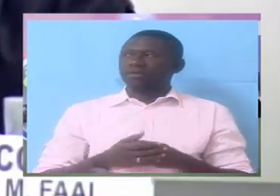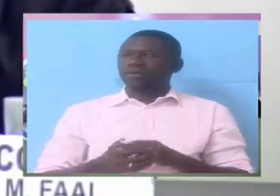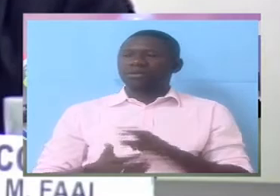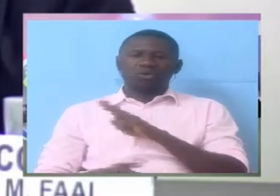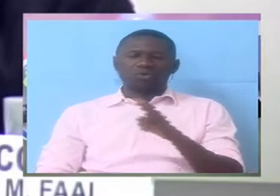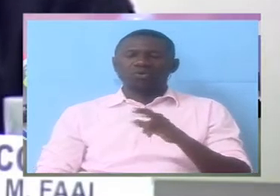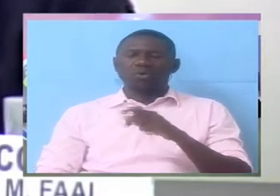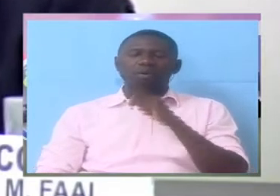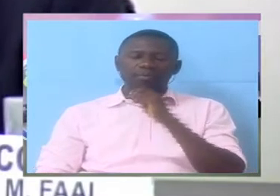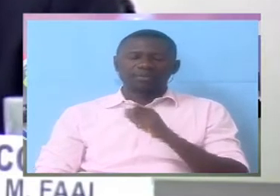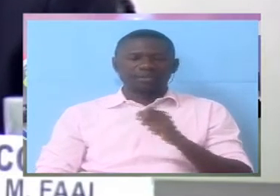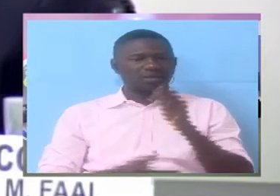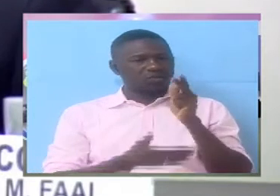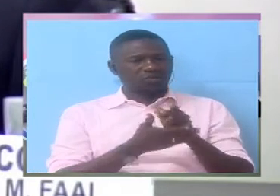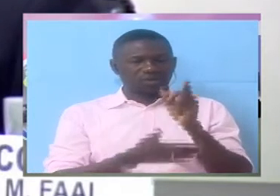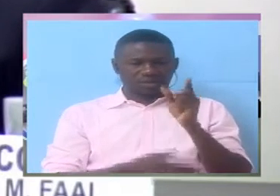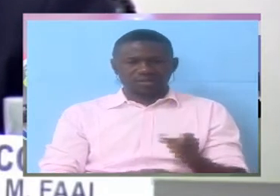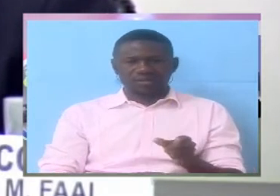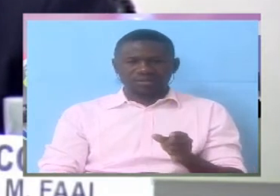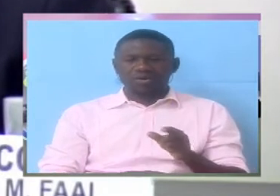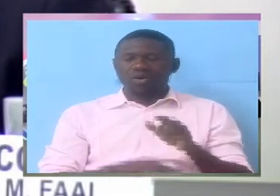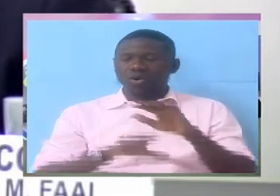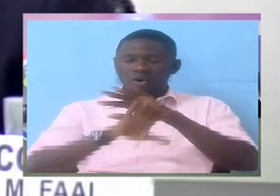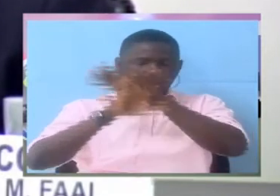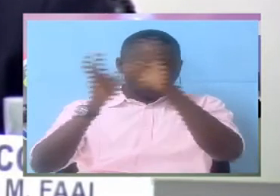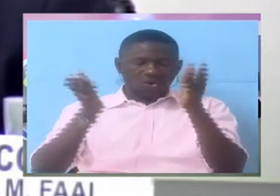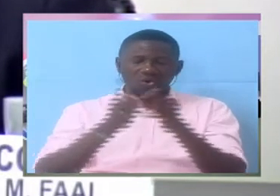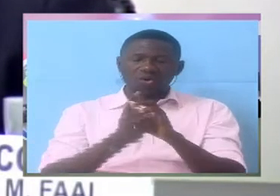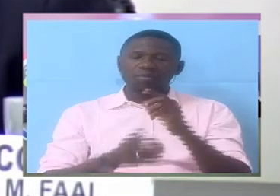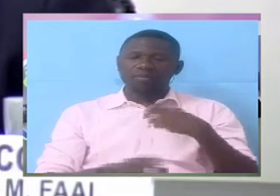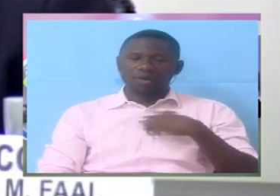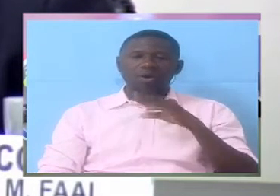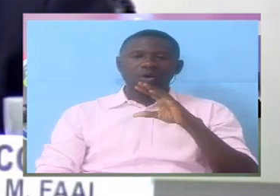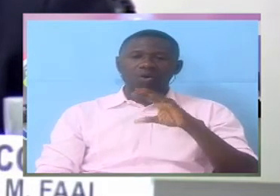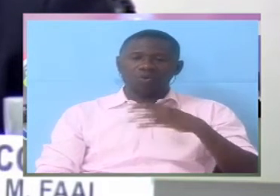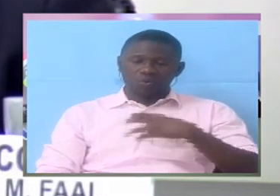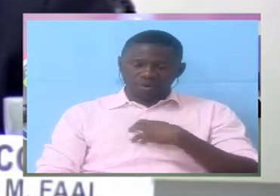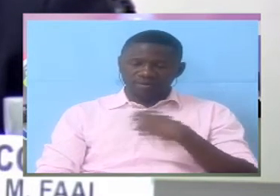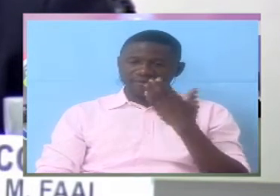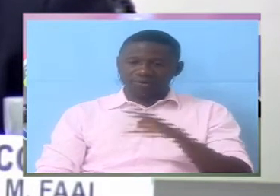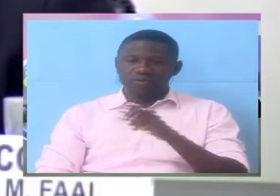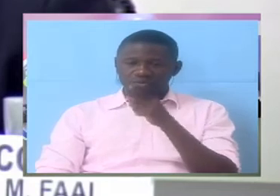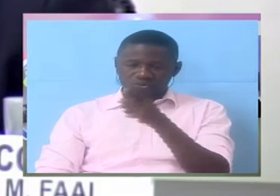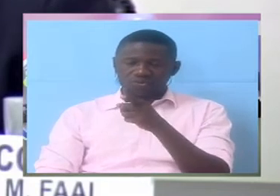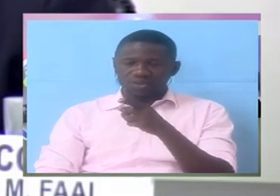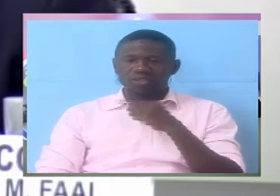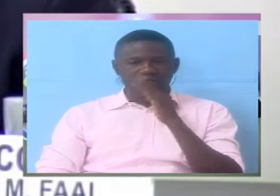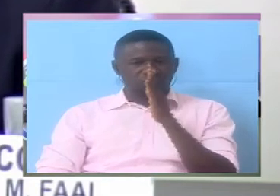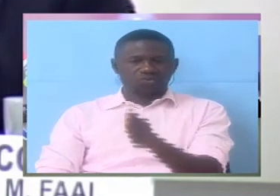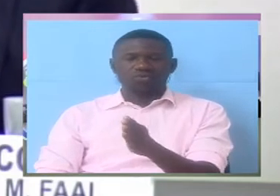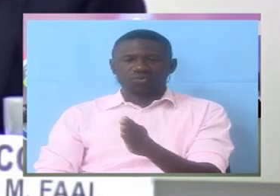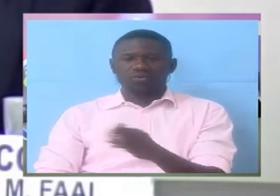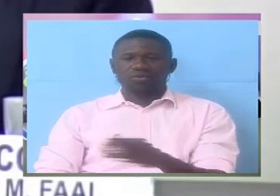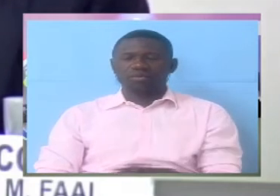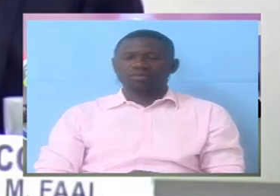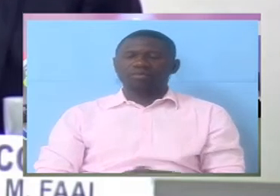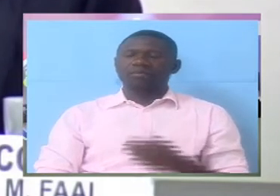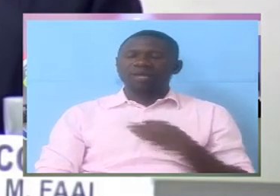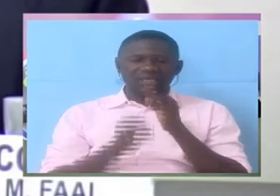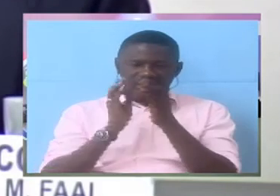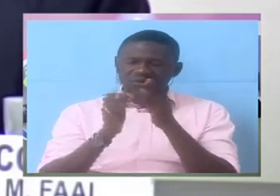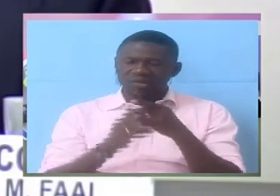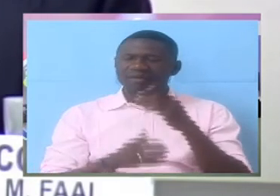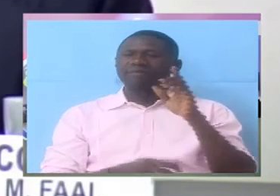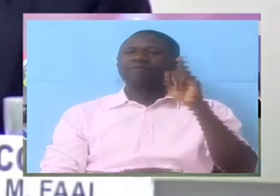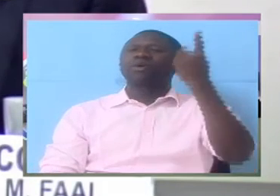Mr. Witness, all I want from you is the truth. The first answer I gave you, I said, yes, we all participated. But I asked you again,